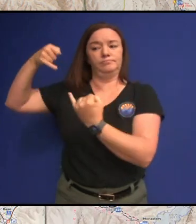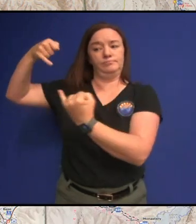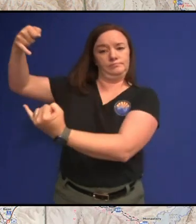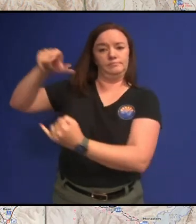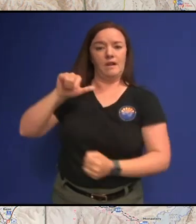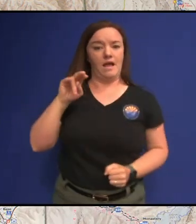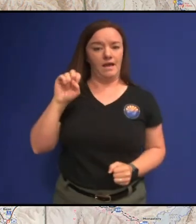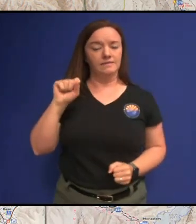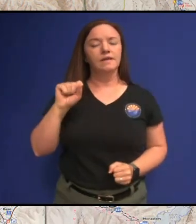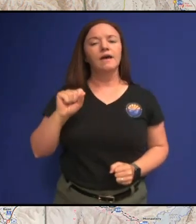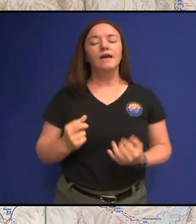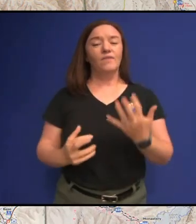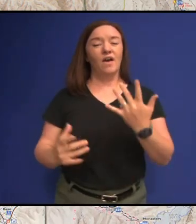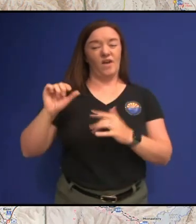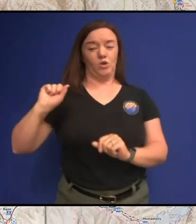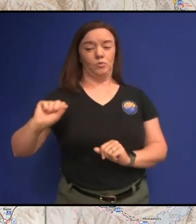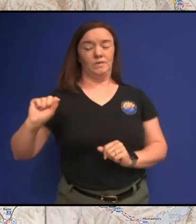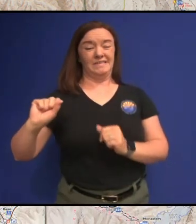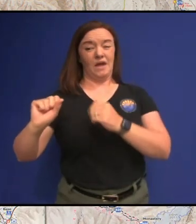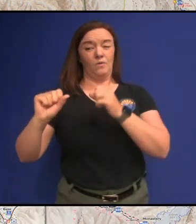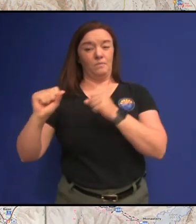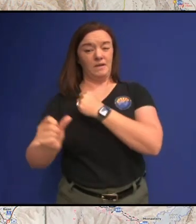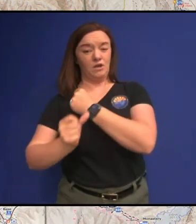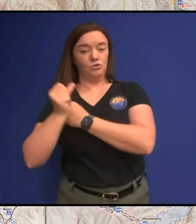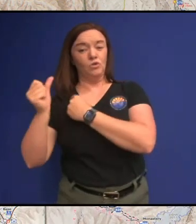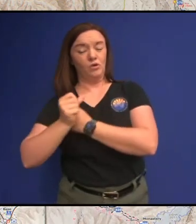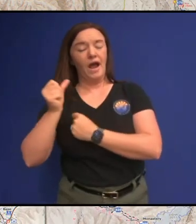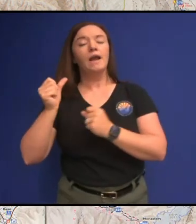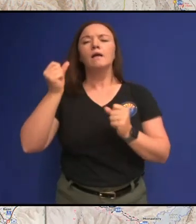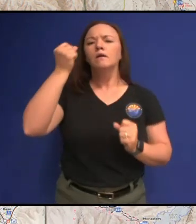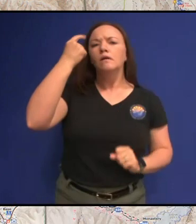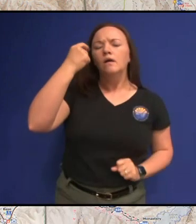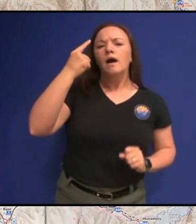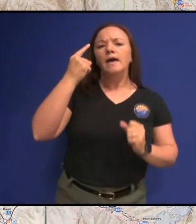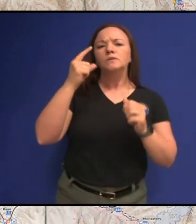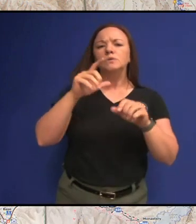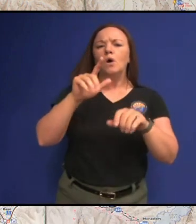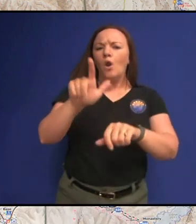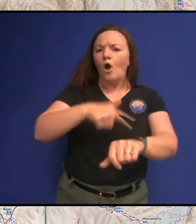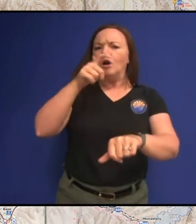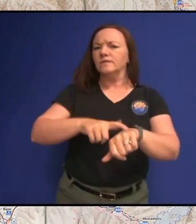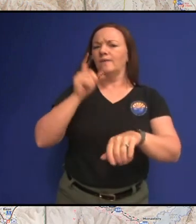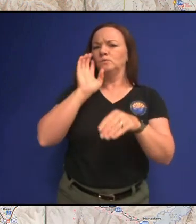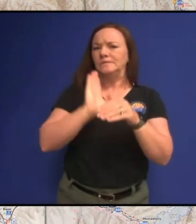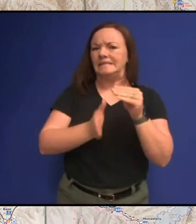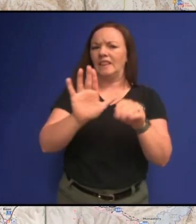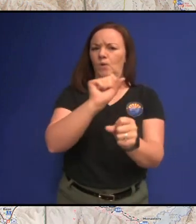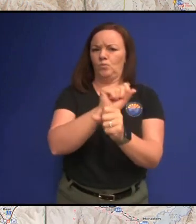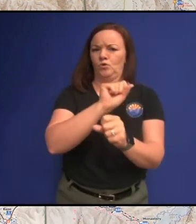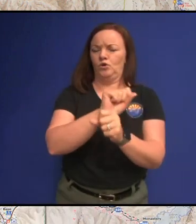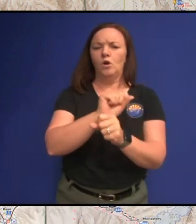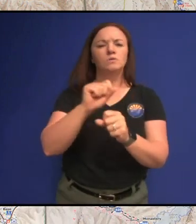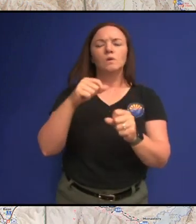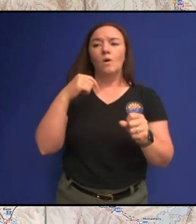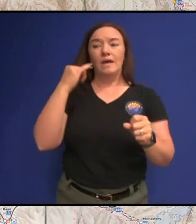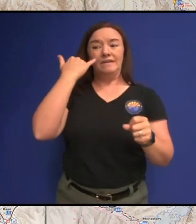threat, it takes too long to get the work done for us to wait until that threat is more